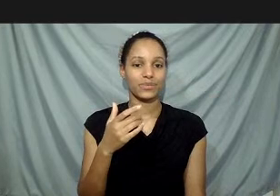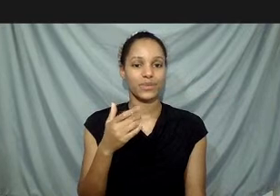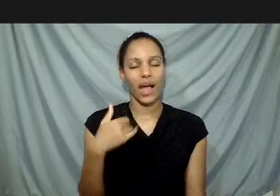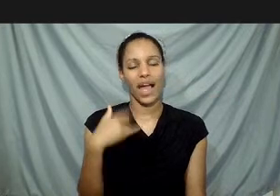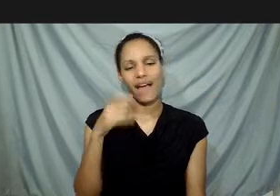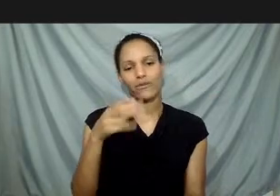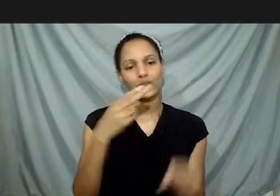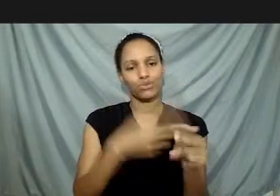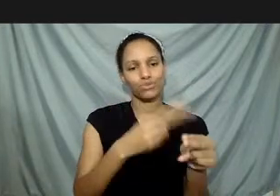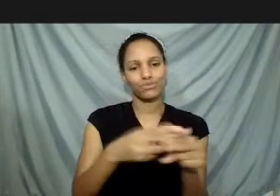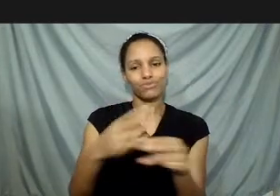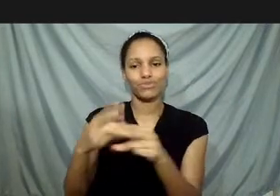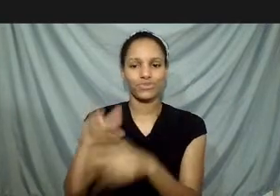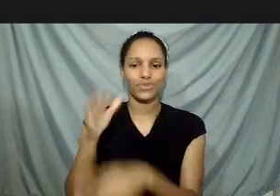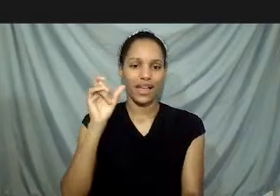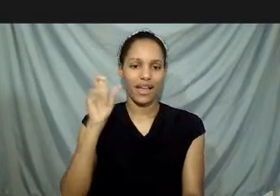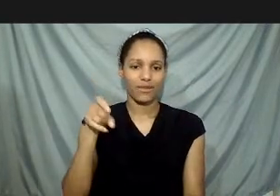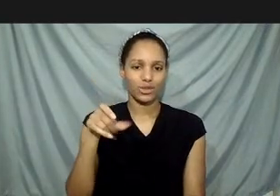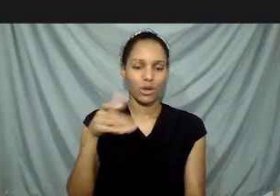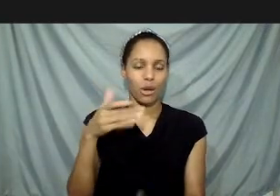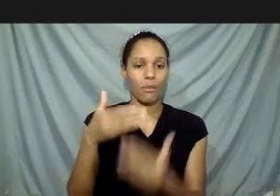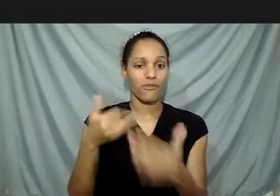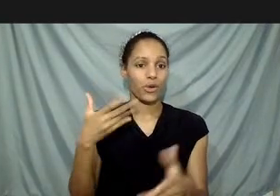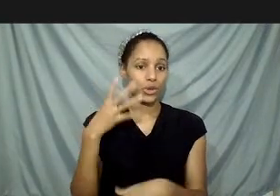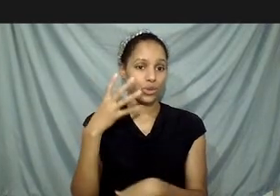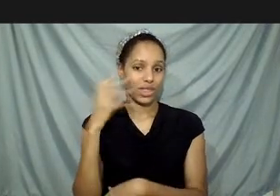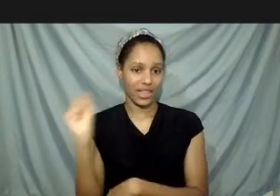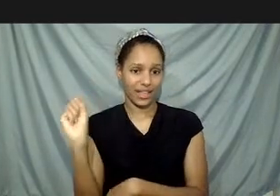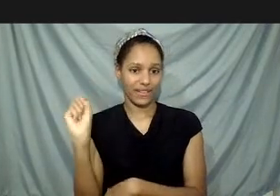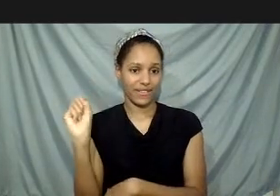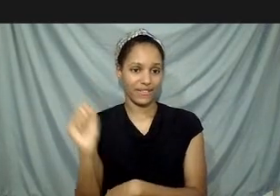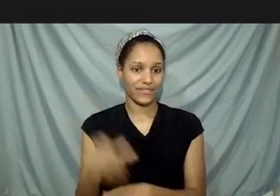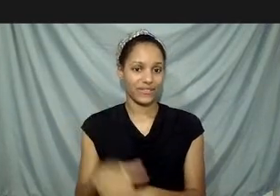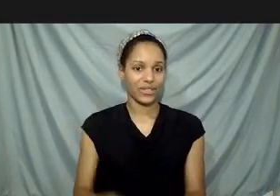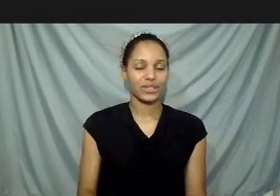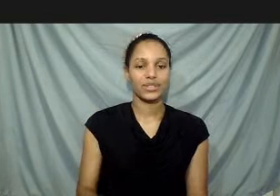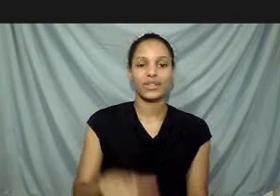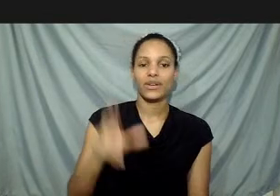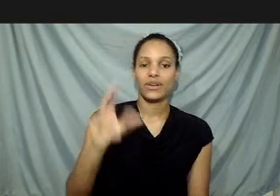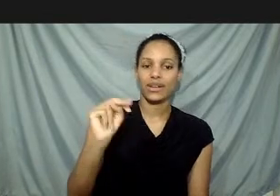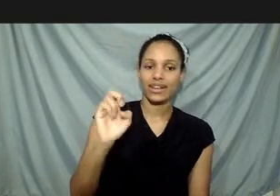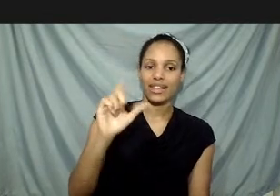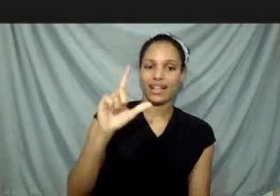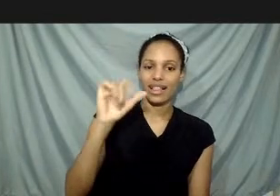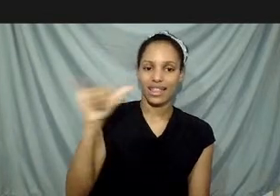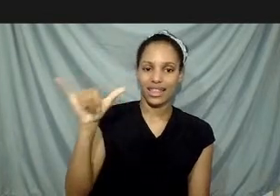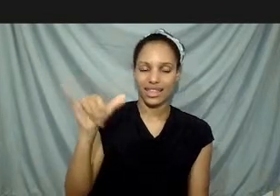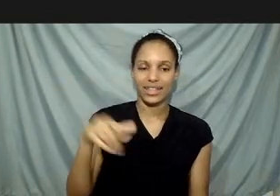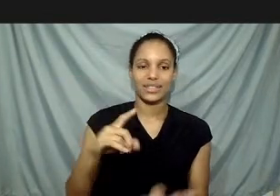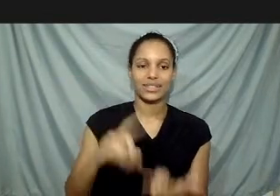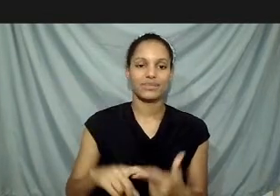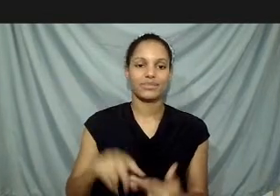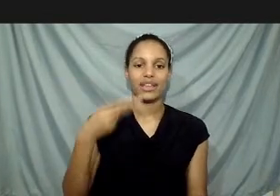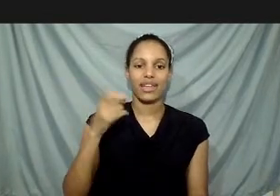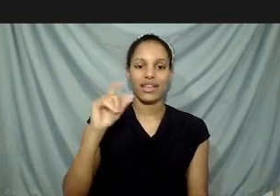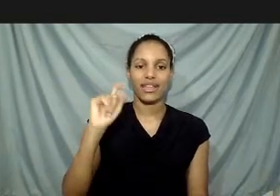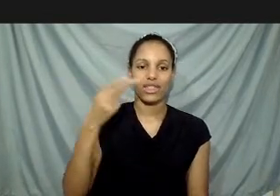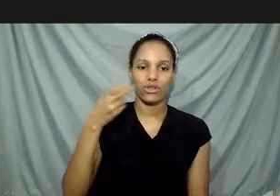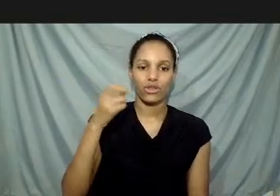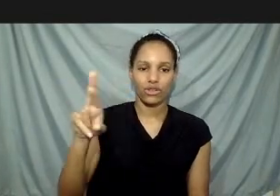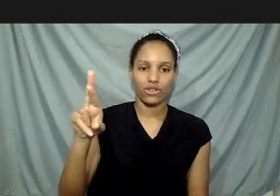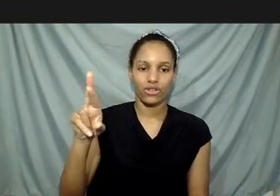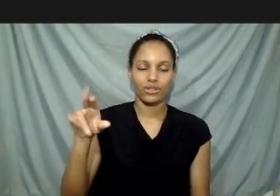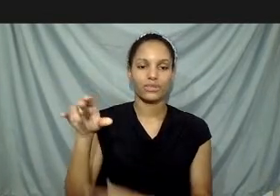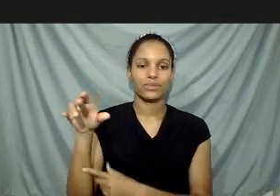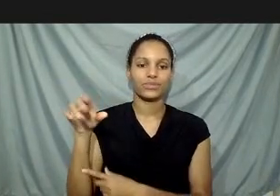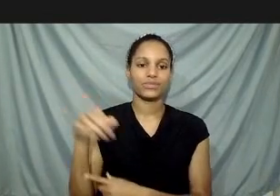shout outs before you take off, Deva. But Nelly Van Brammel is here. Heather Robles is here. And